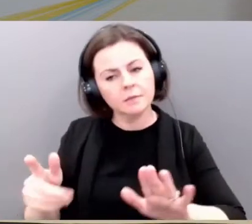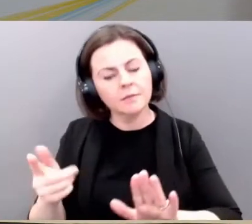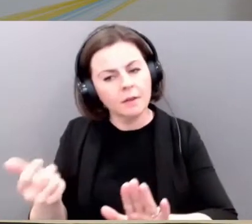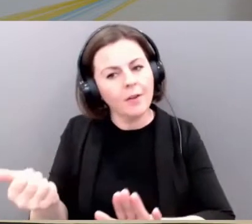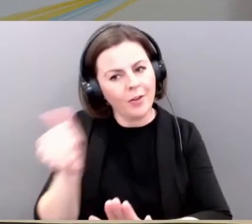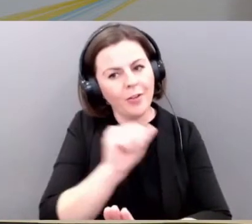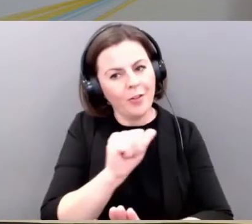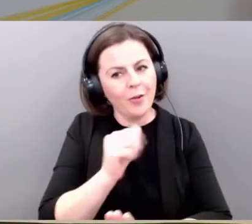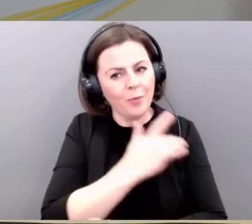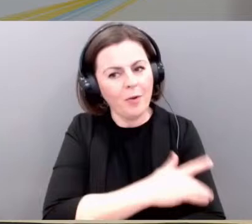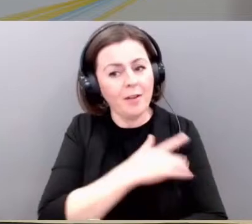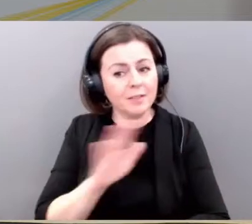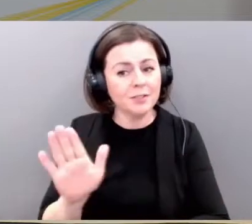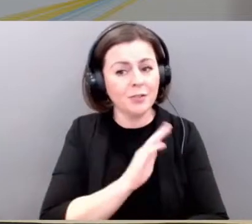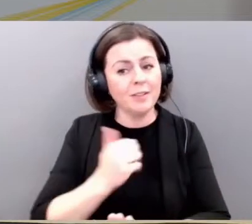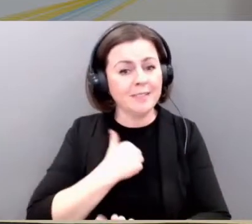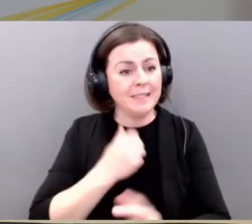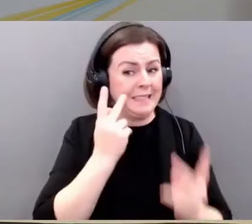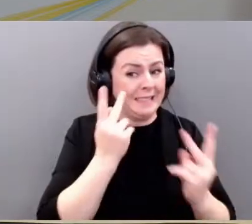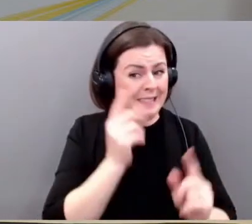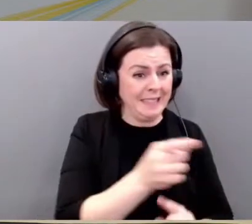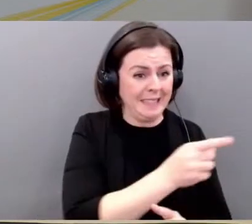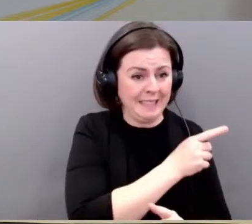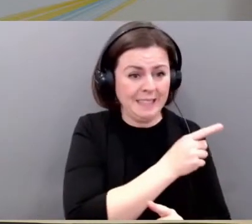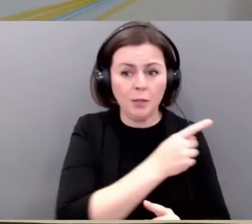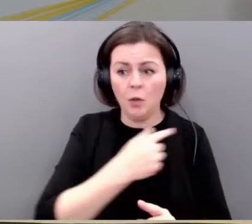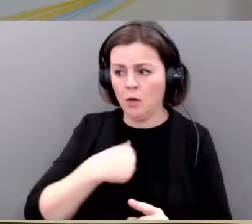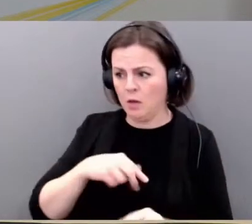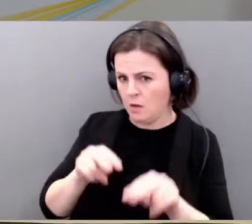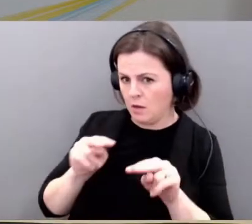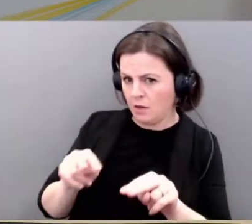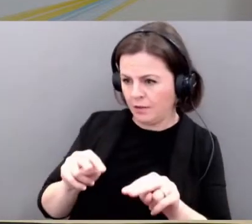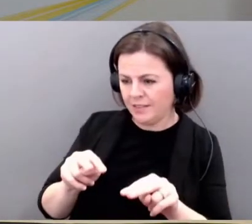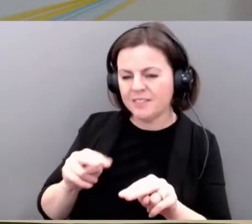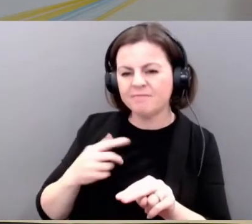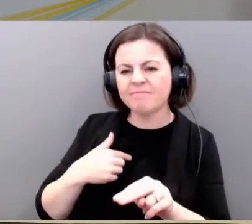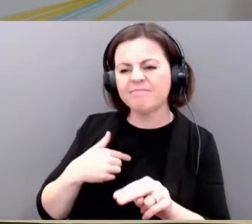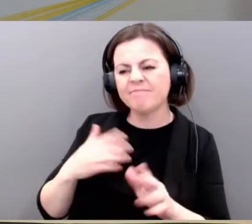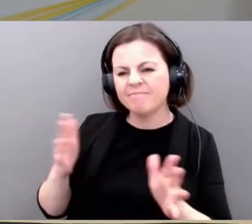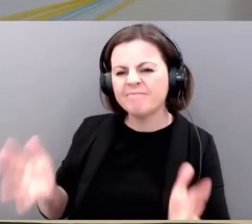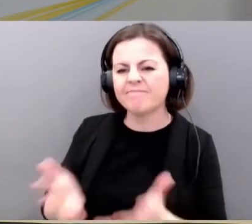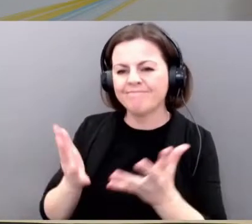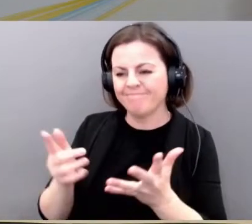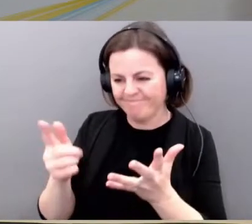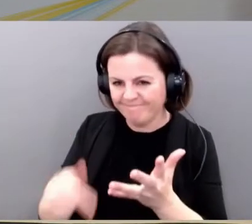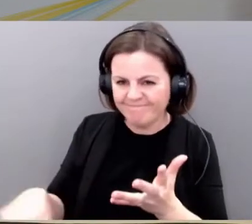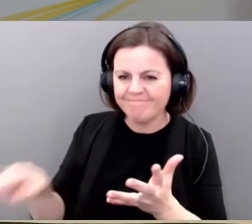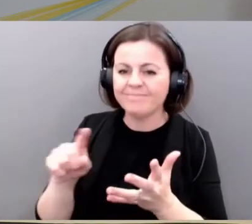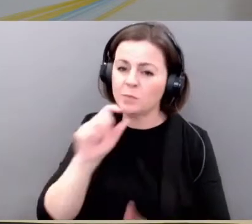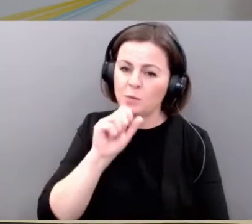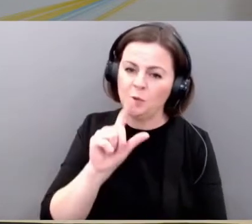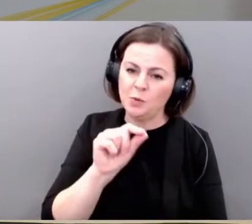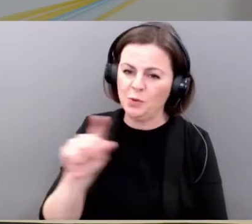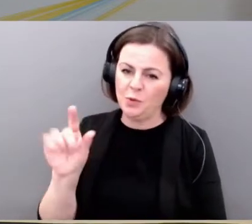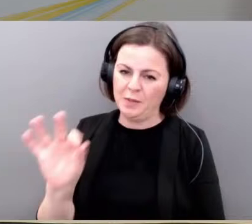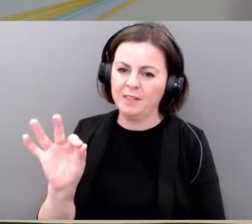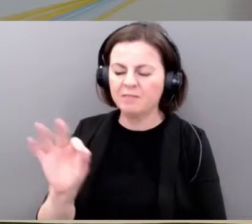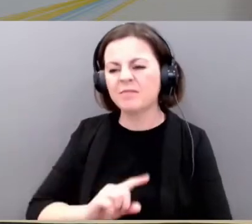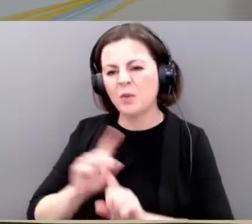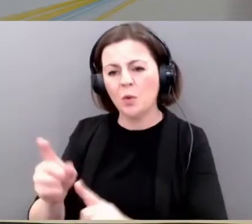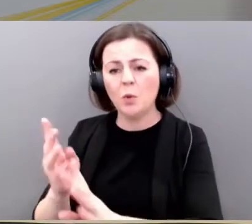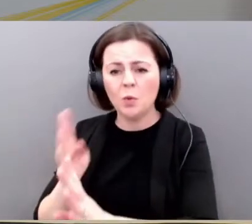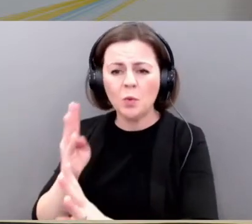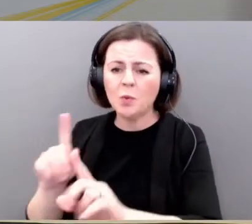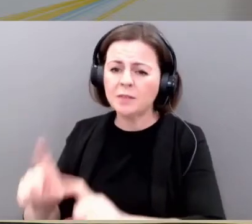provinces, we took steps to increase the testing of individuals in that age group in the greater Charlottetown area, even if they did not have